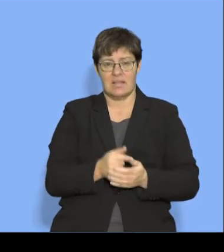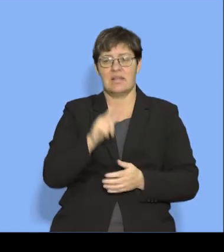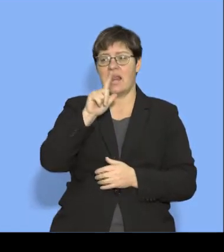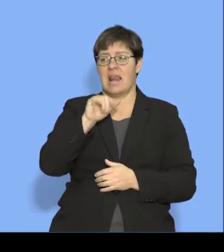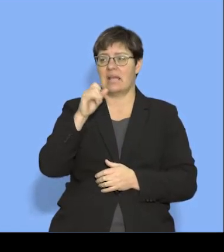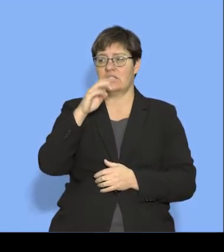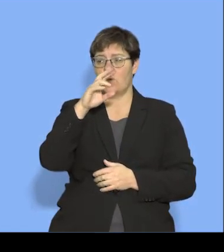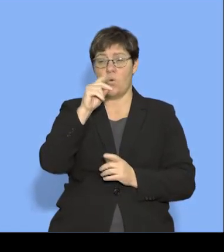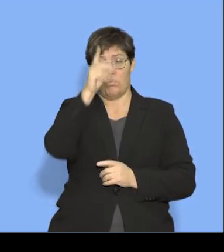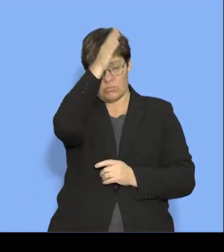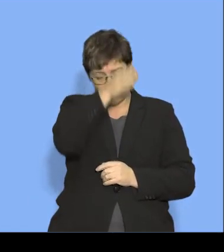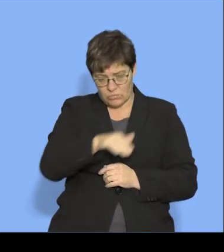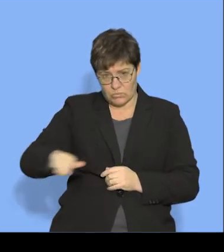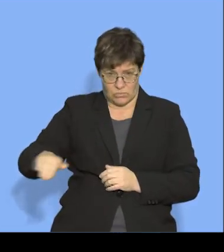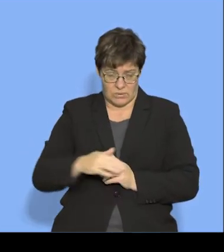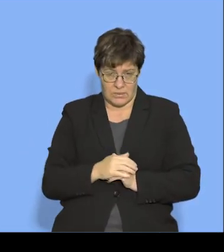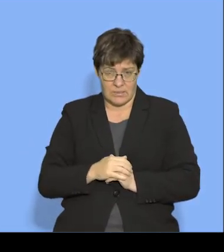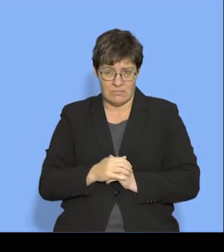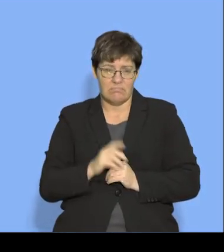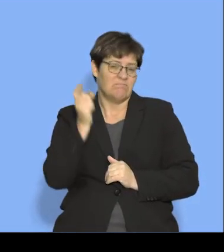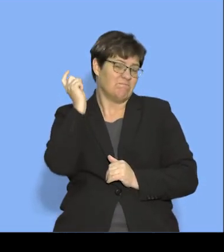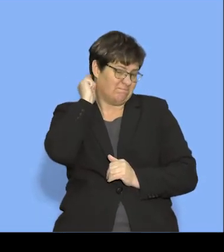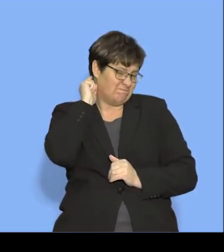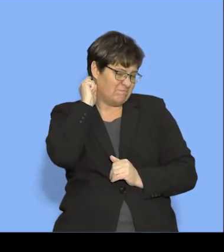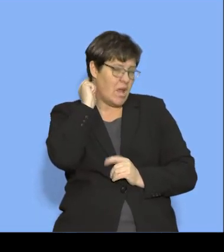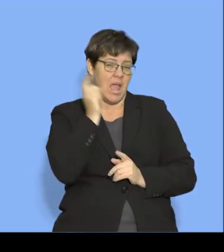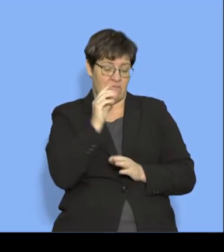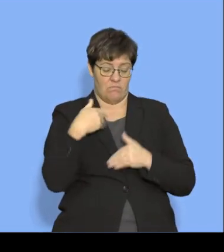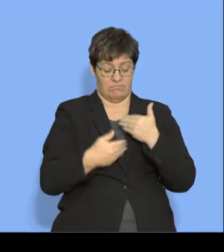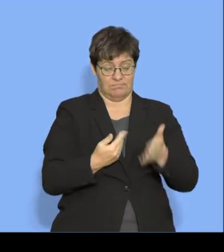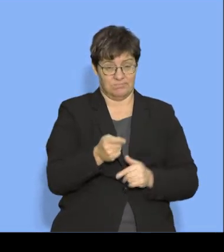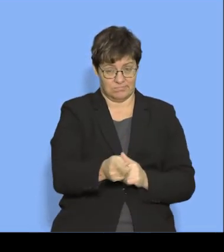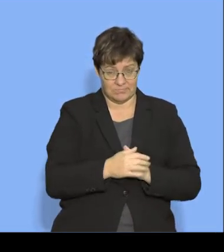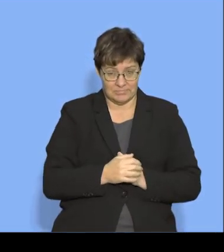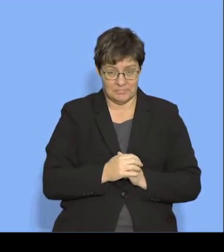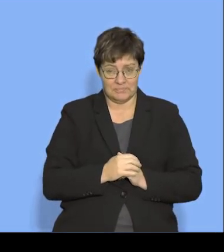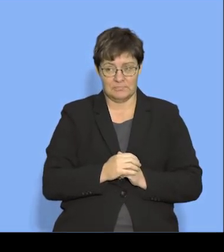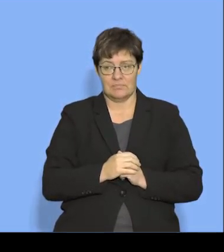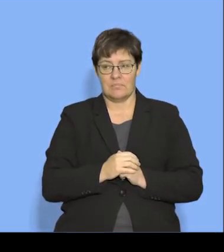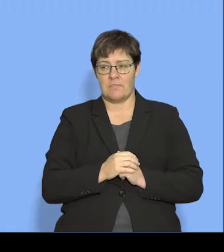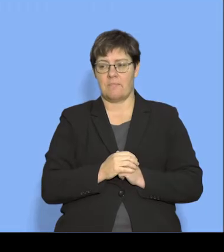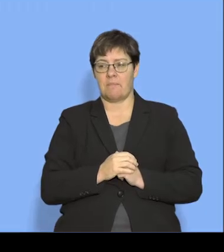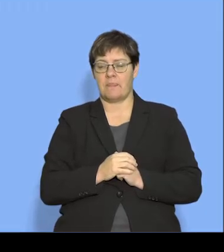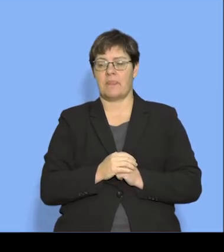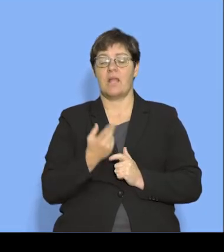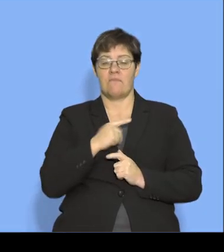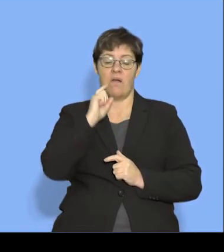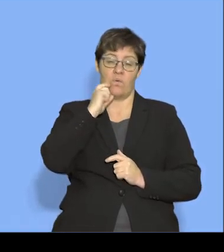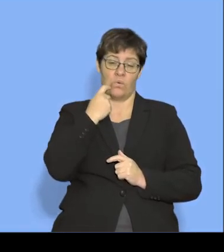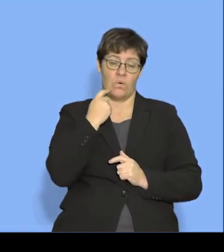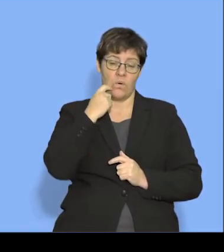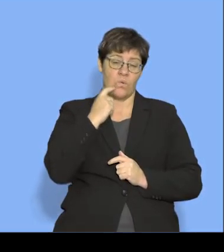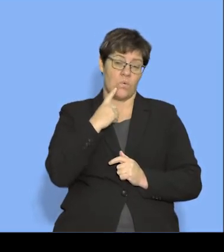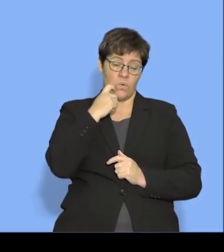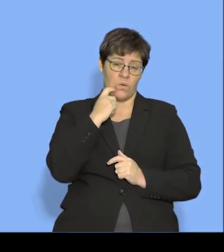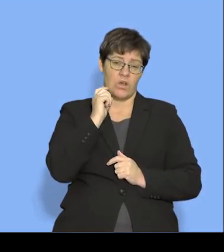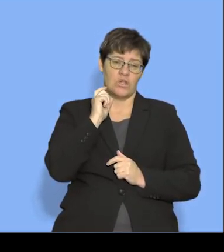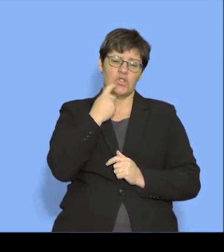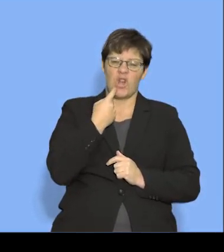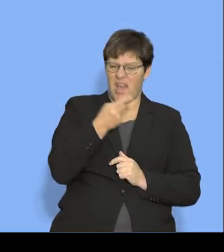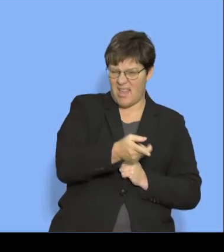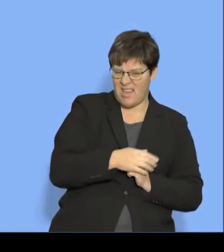lacteal that transports. So just have that at the back of your mind as we get into this. So when we look at glucose, guys, glucose